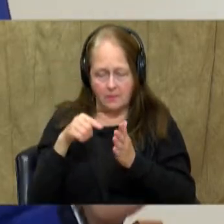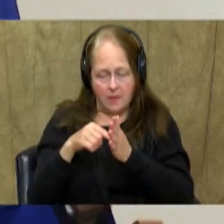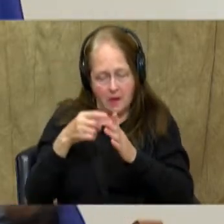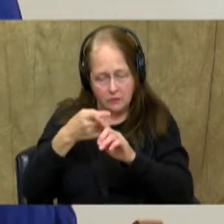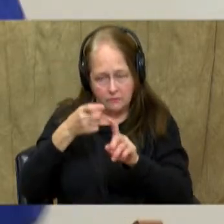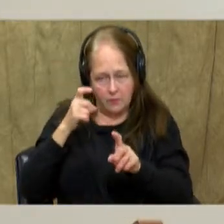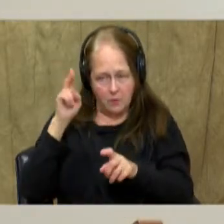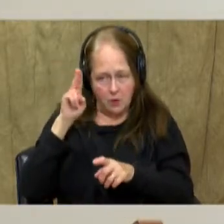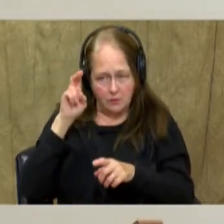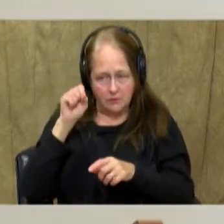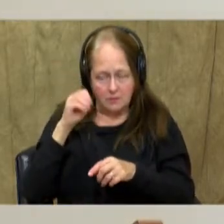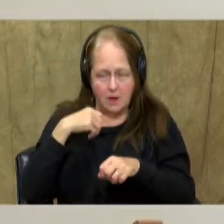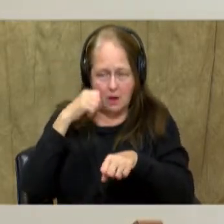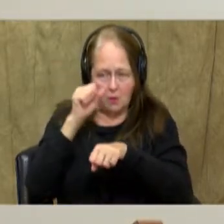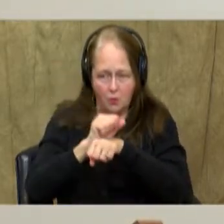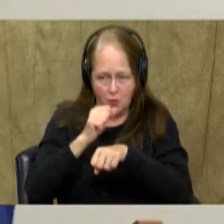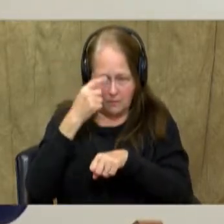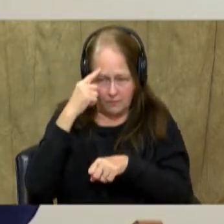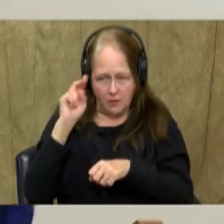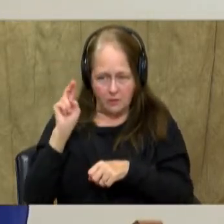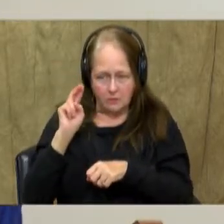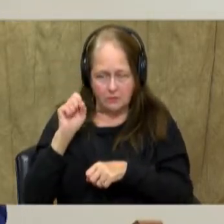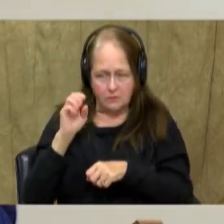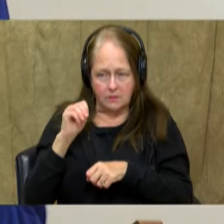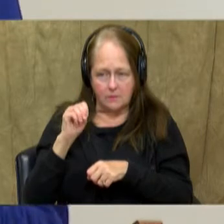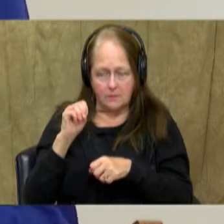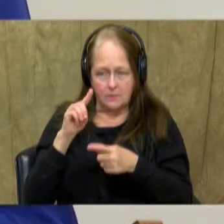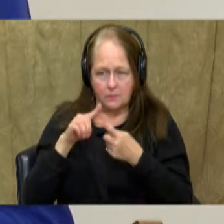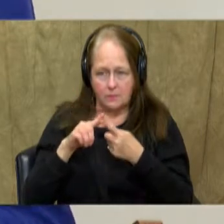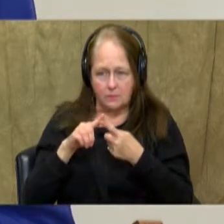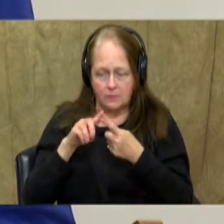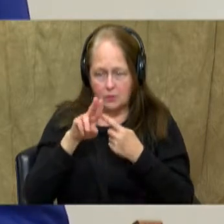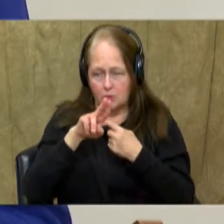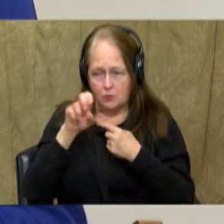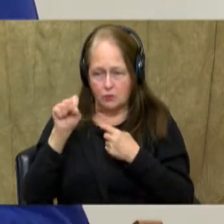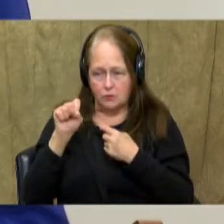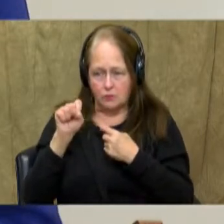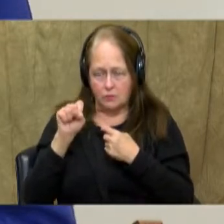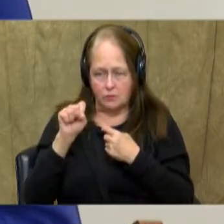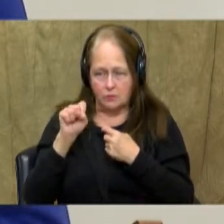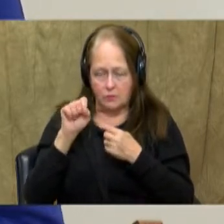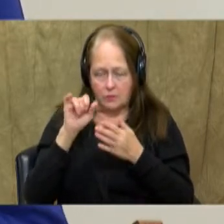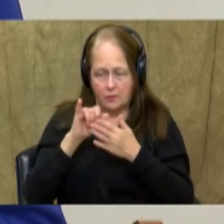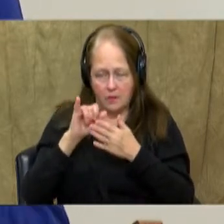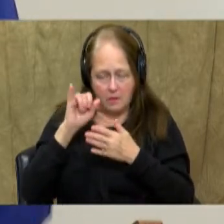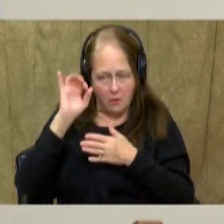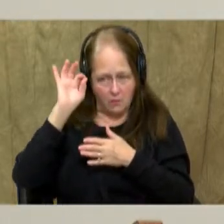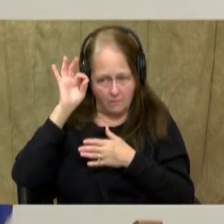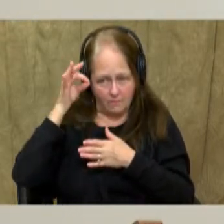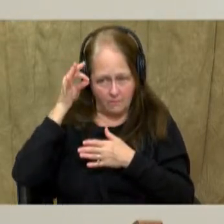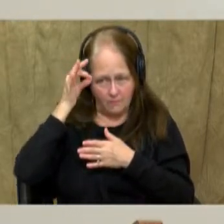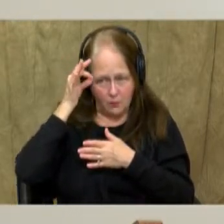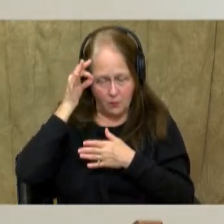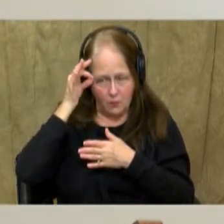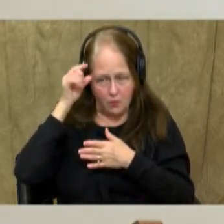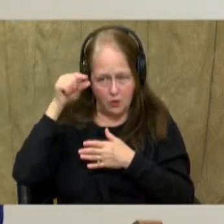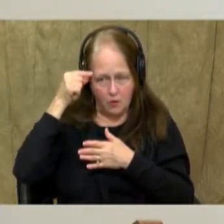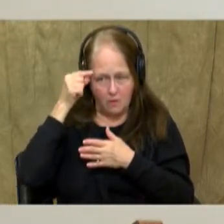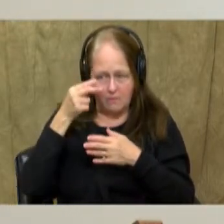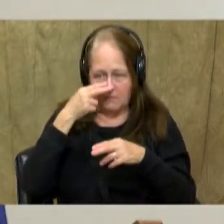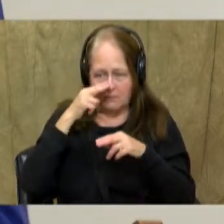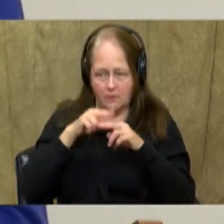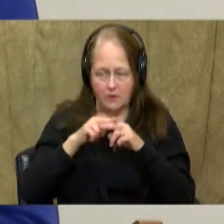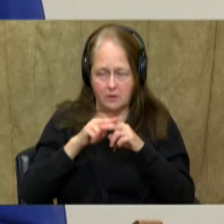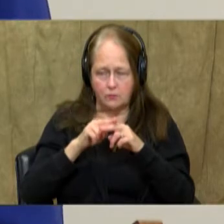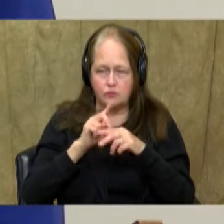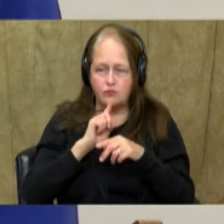Uncle Sam, or I work for Uncle Sam, that's a reference to the United States federal government. So there's your fun fact for the